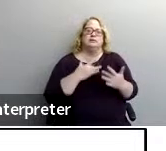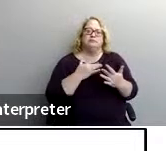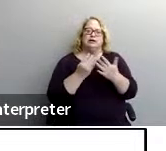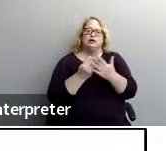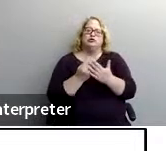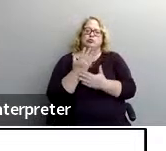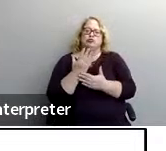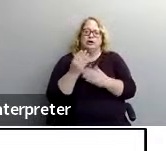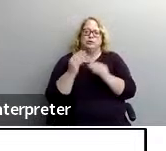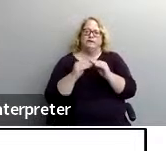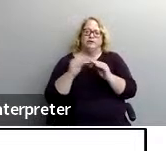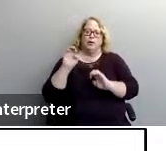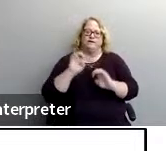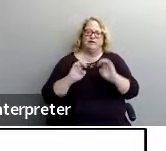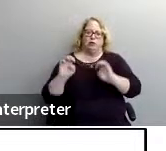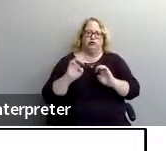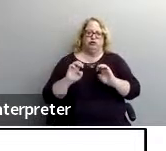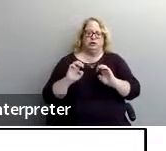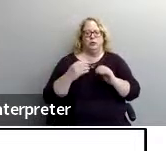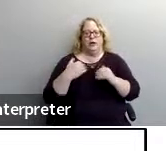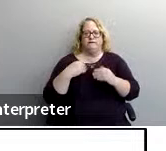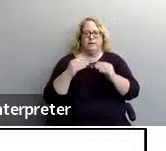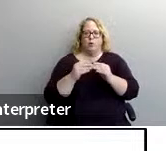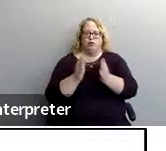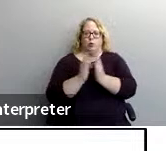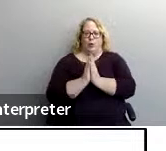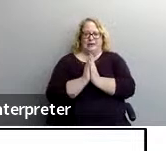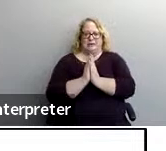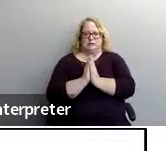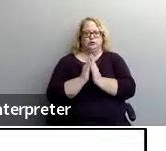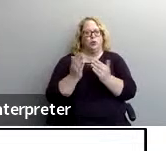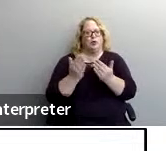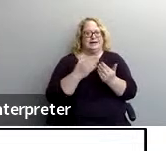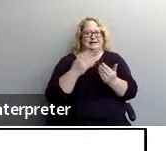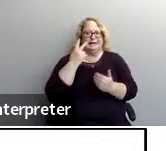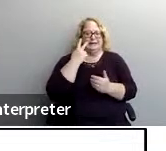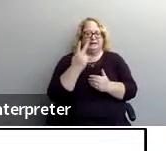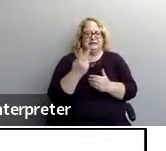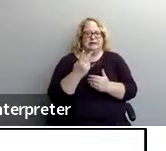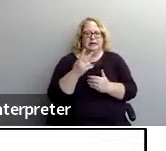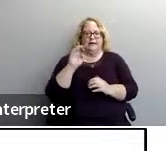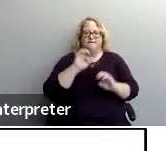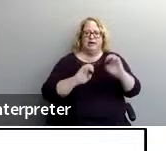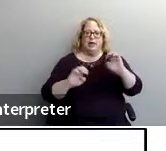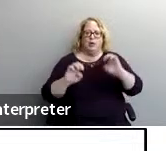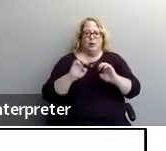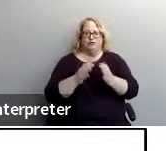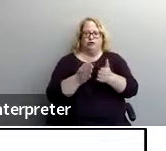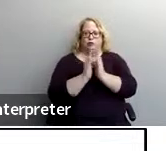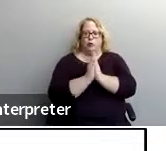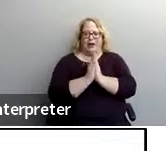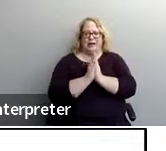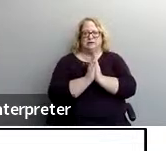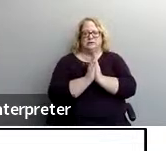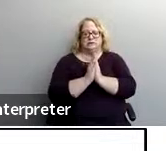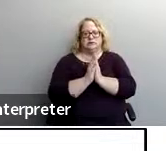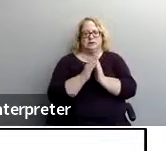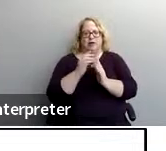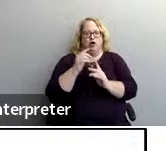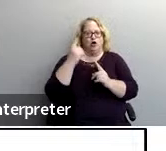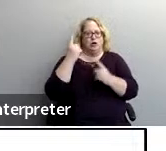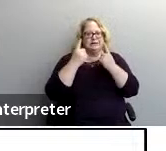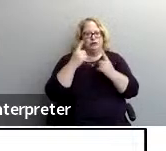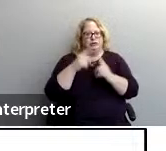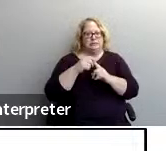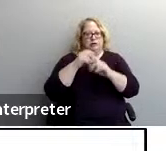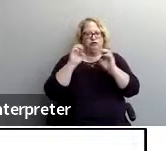start to do more evaluations, there's a little bit more requests. So we are easily seeing that evaluation for services or considering special